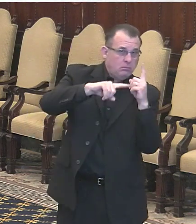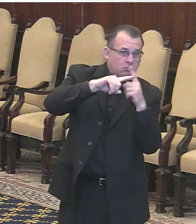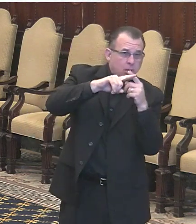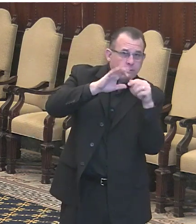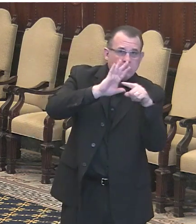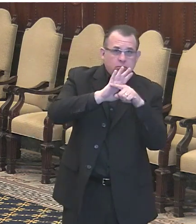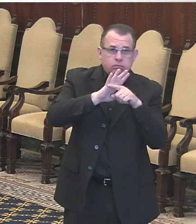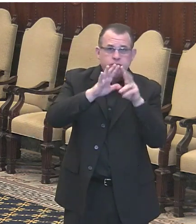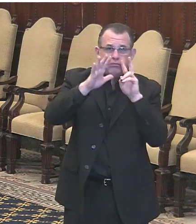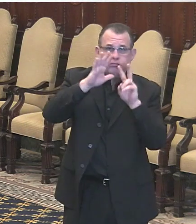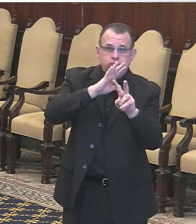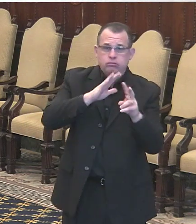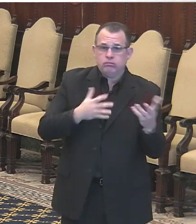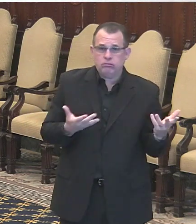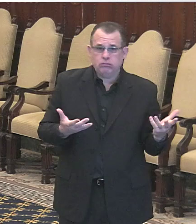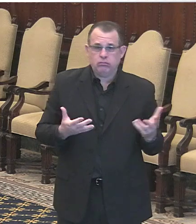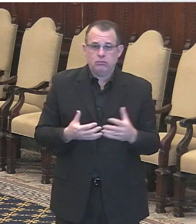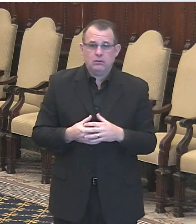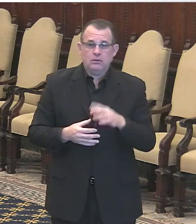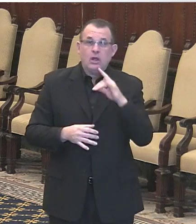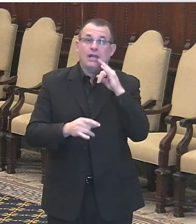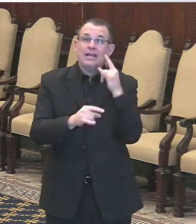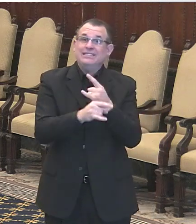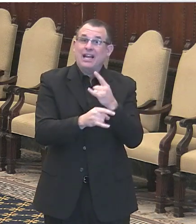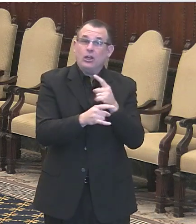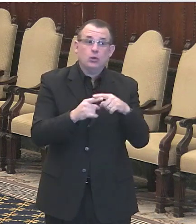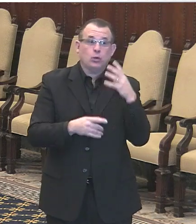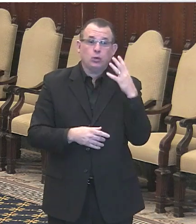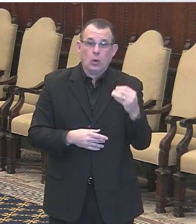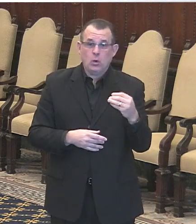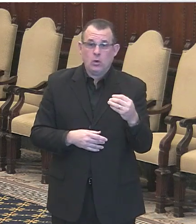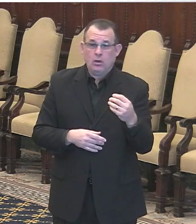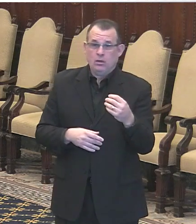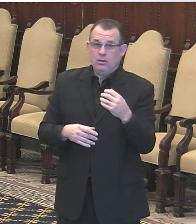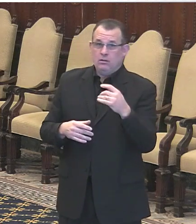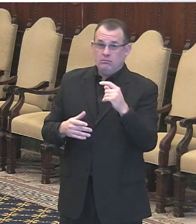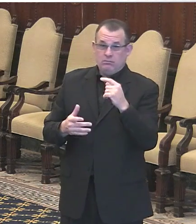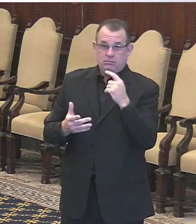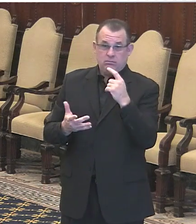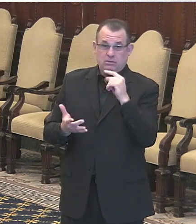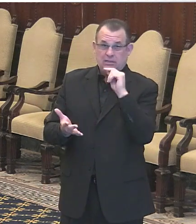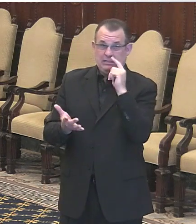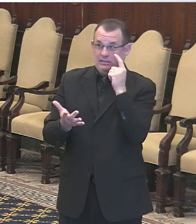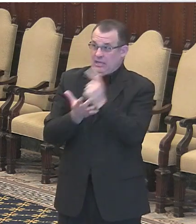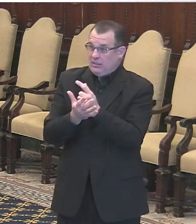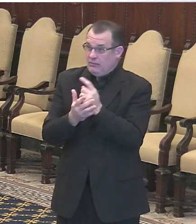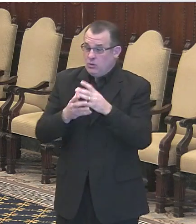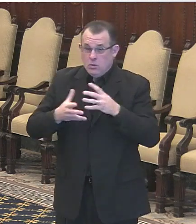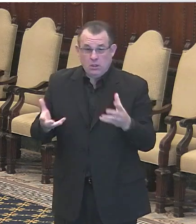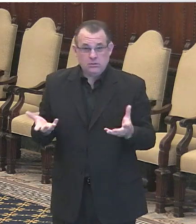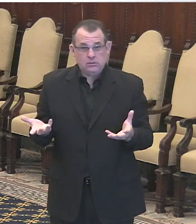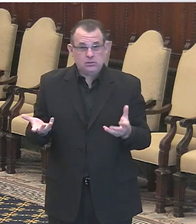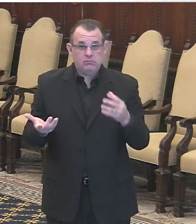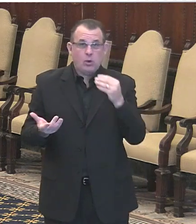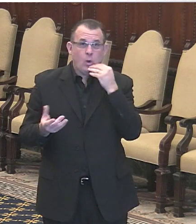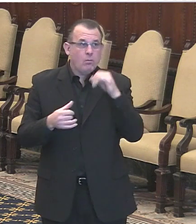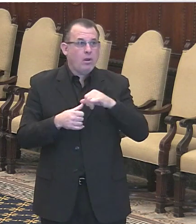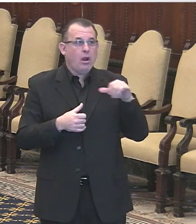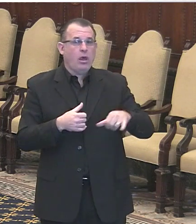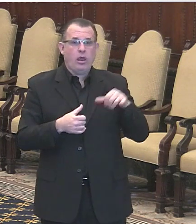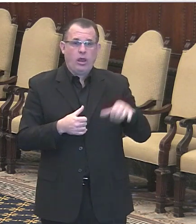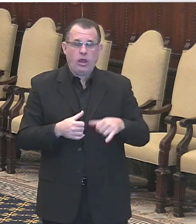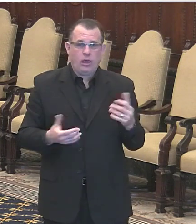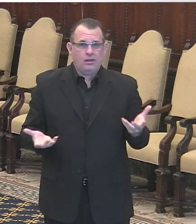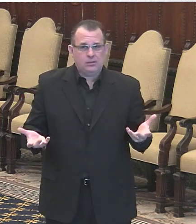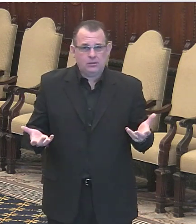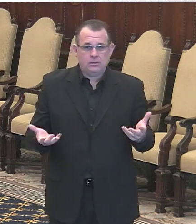that? Downsides is people will drink too much because they're stuck in the house. And the positives is